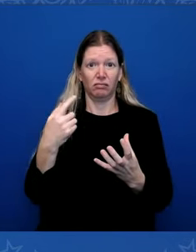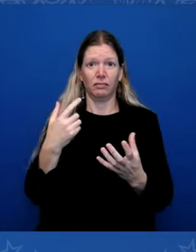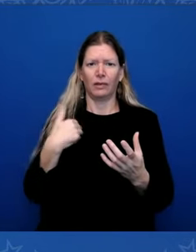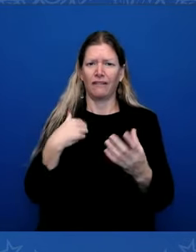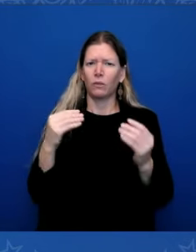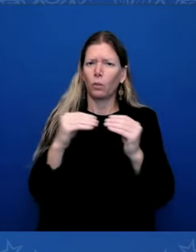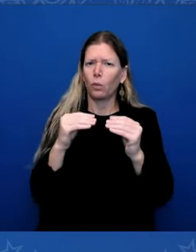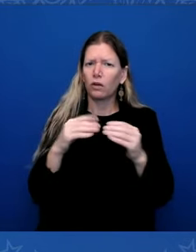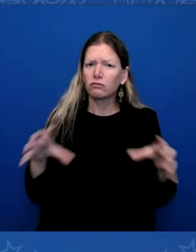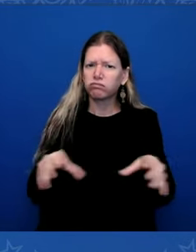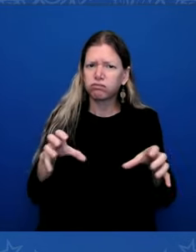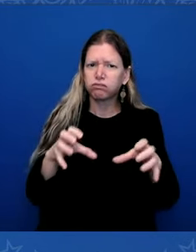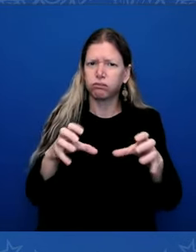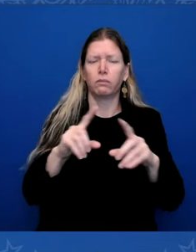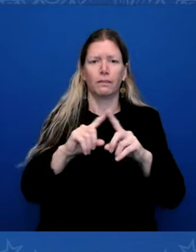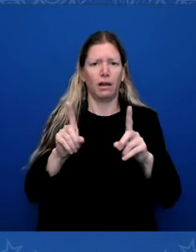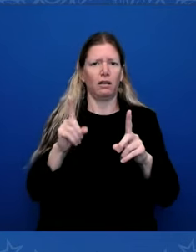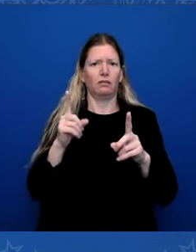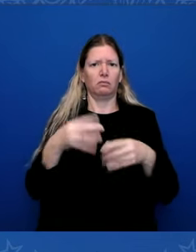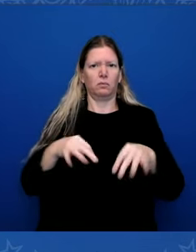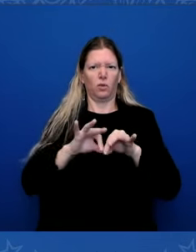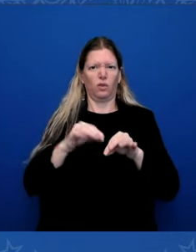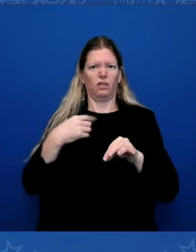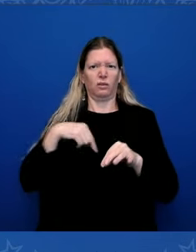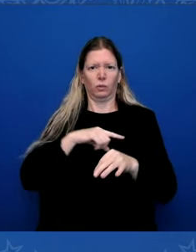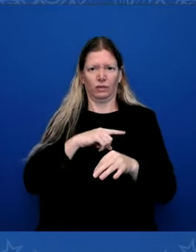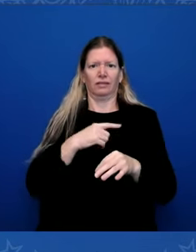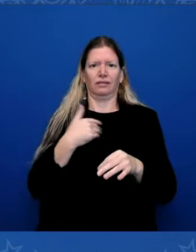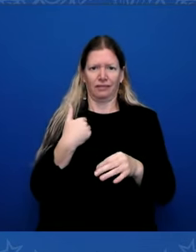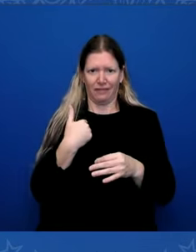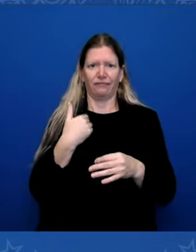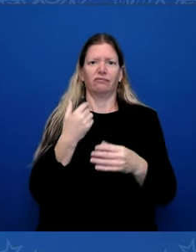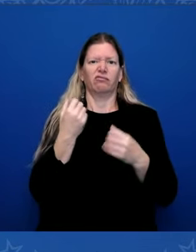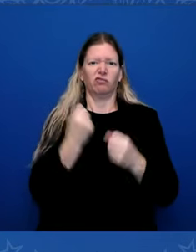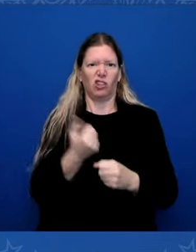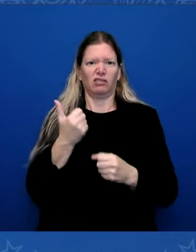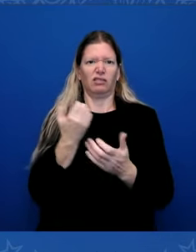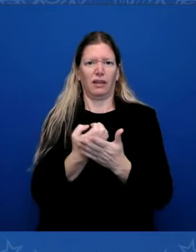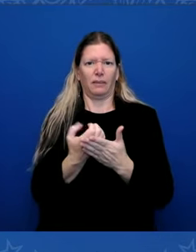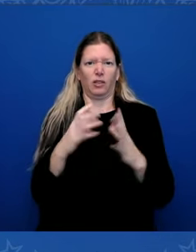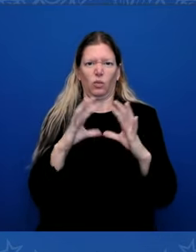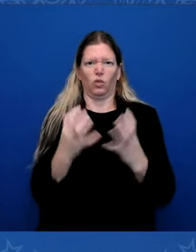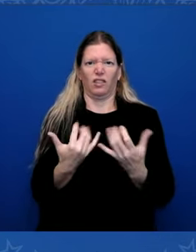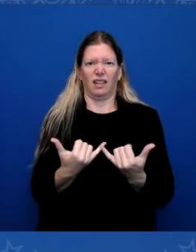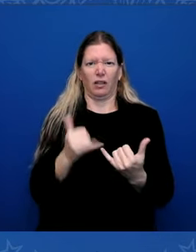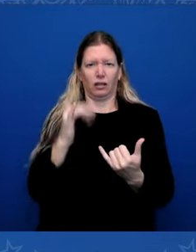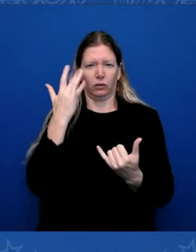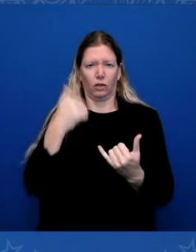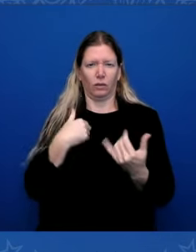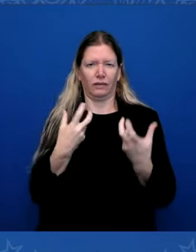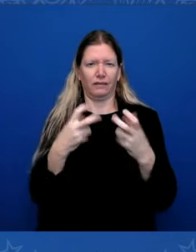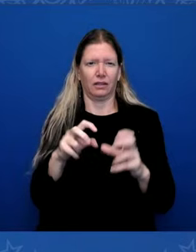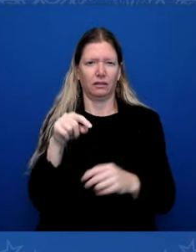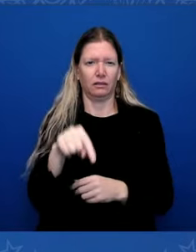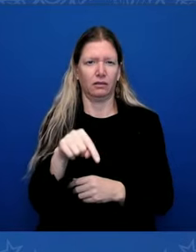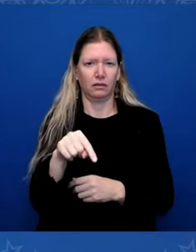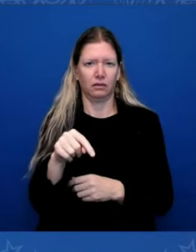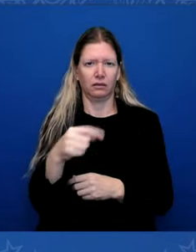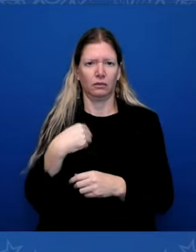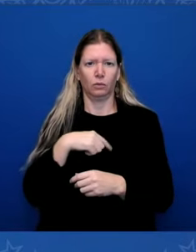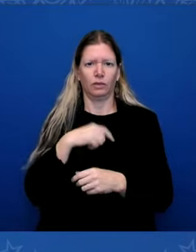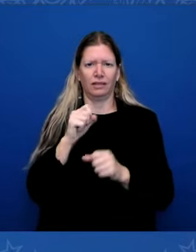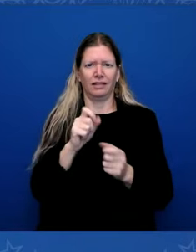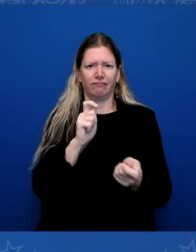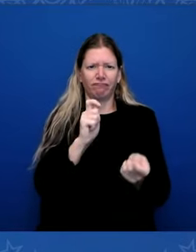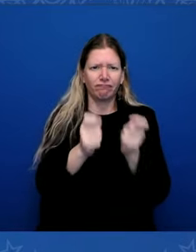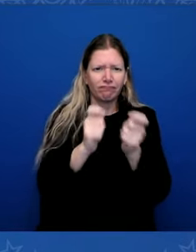reasons we're doing it, we changed the mechanism how we deal with this. And that is, instead of trickle-down economy, that is, if the wealthy and the